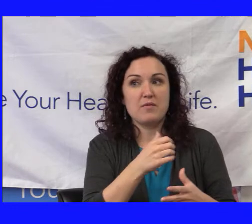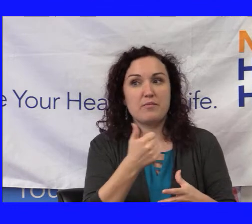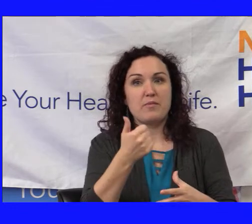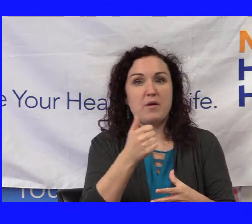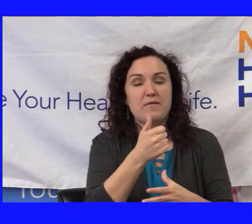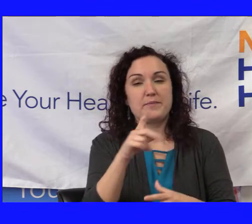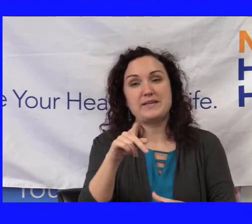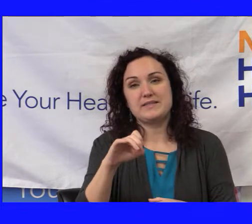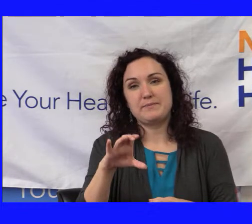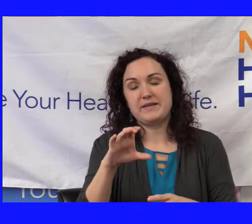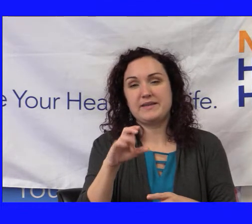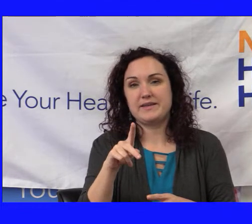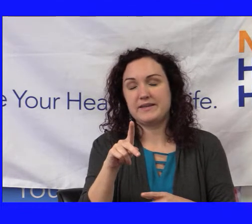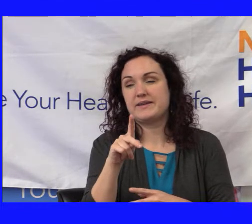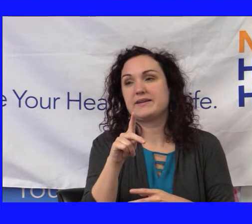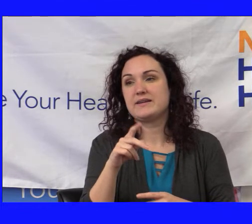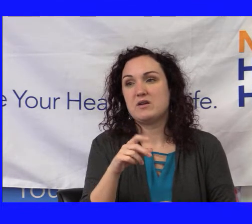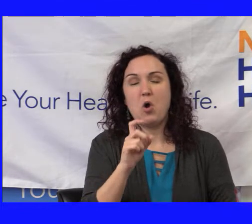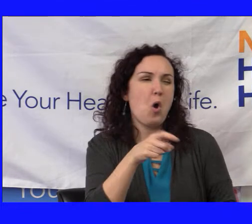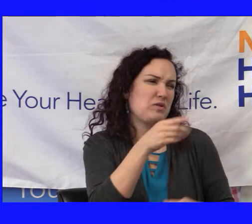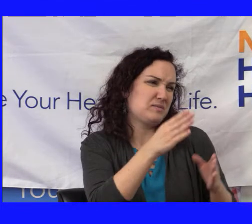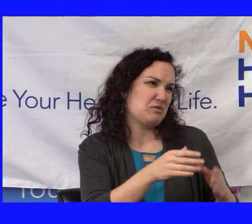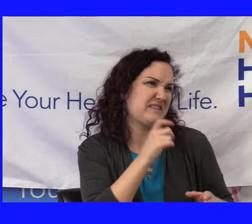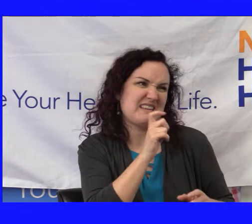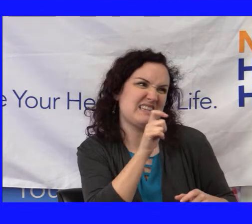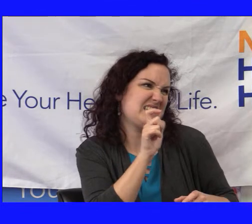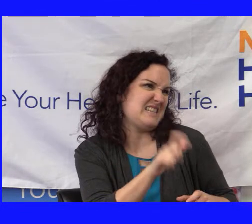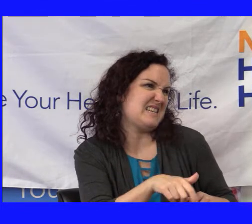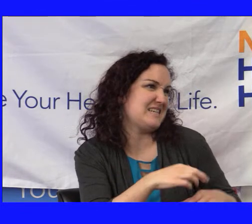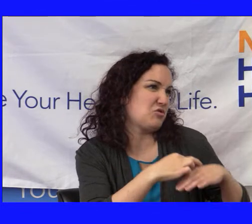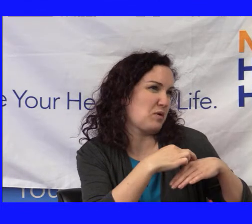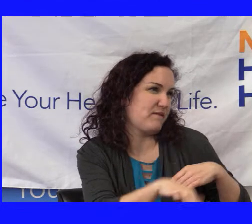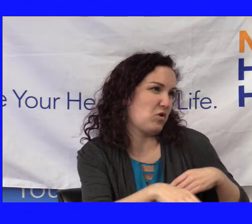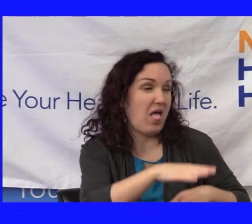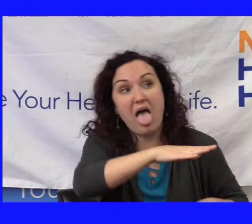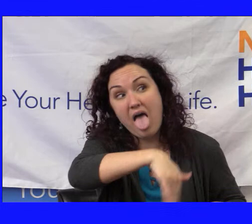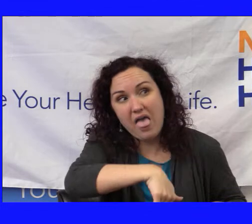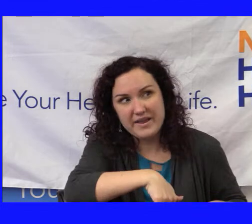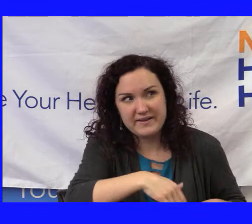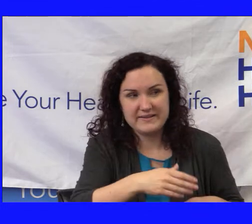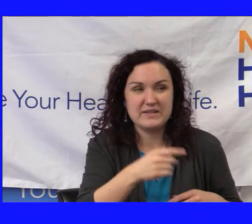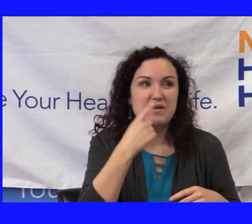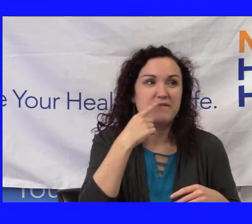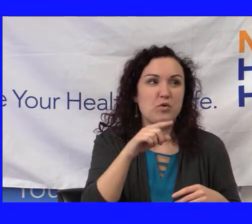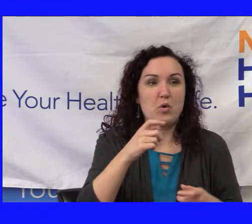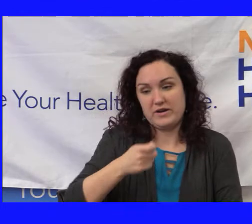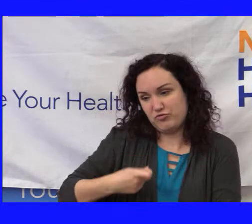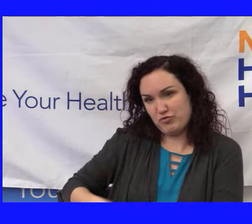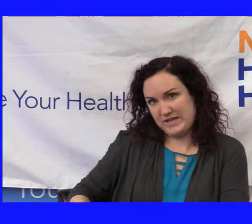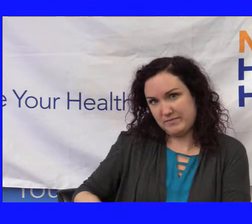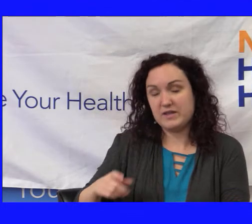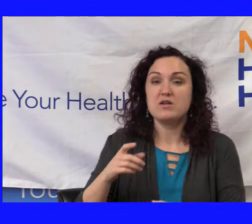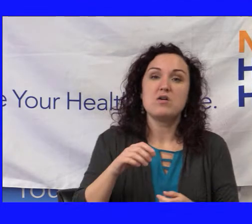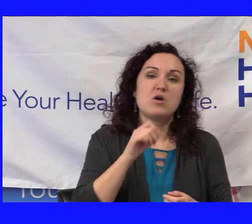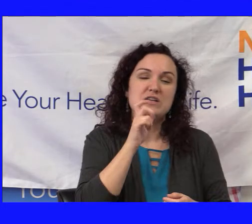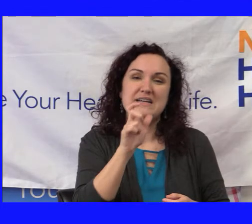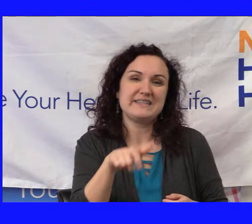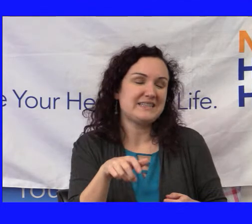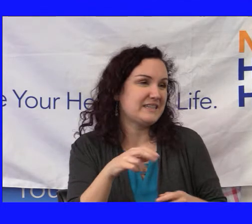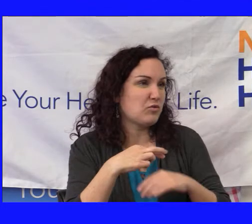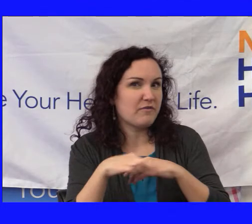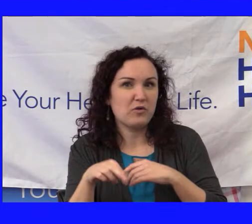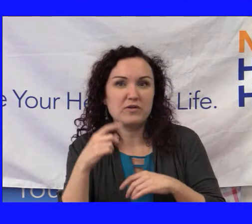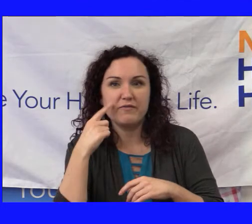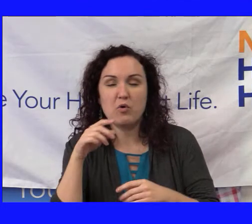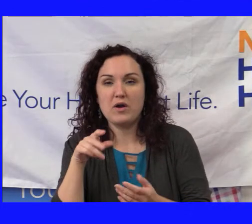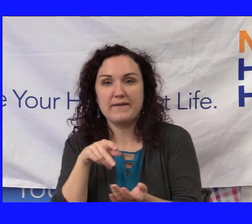going to say, oh, this person doesn't need a referral yet for transplant, or they don't need a referral